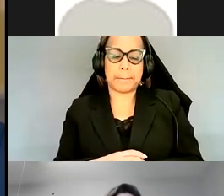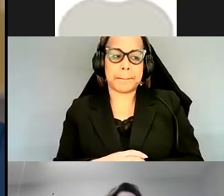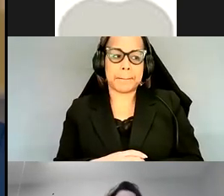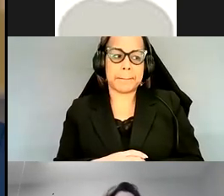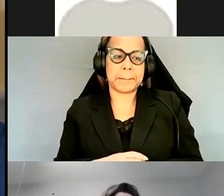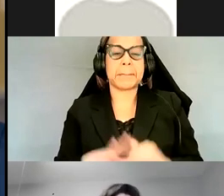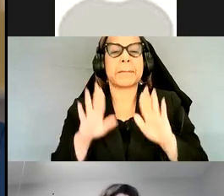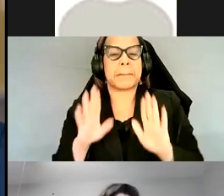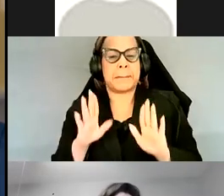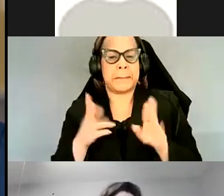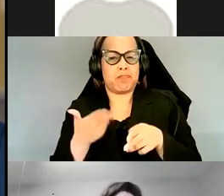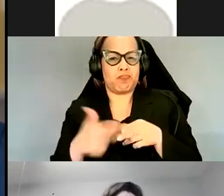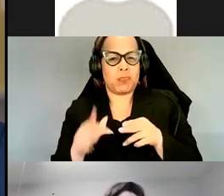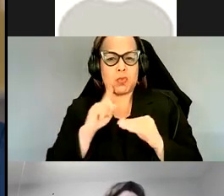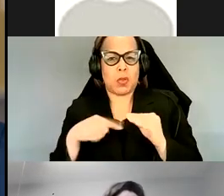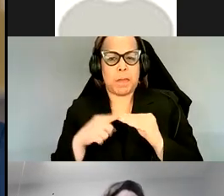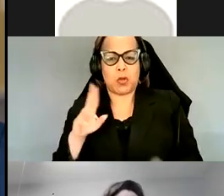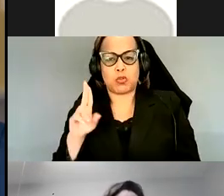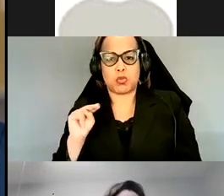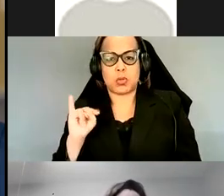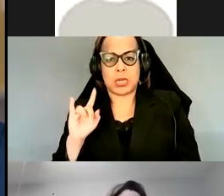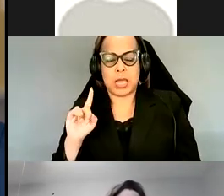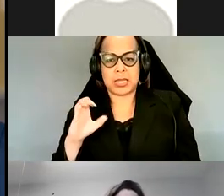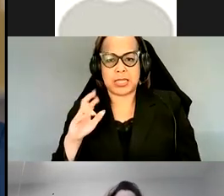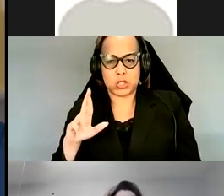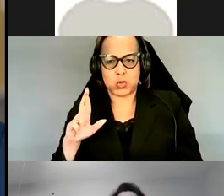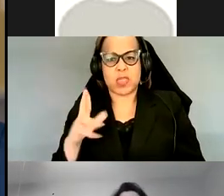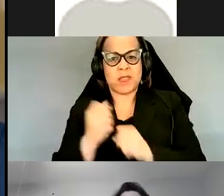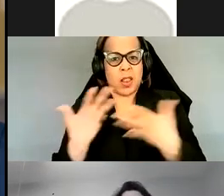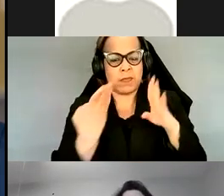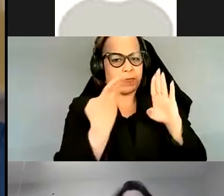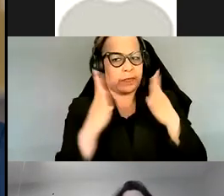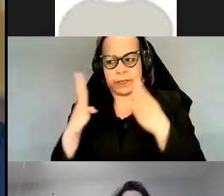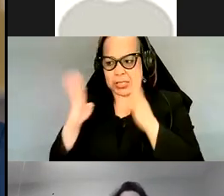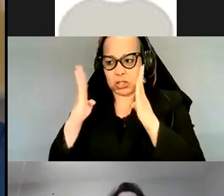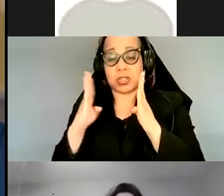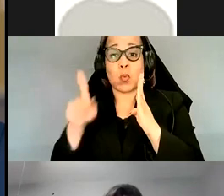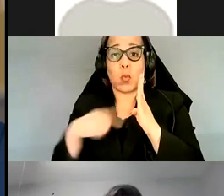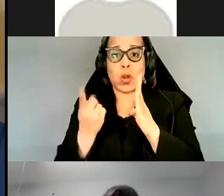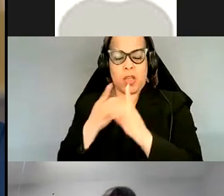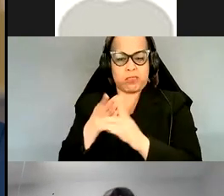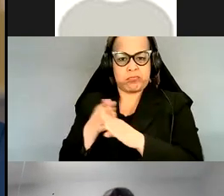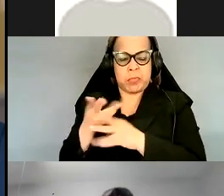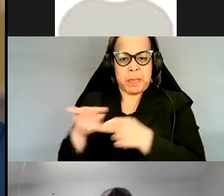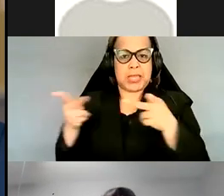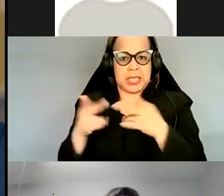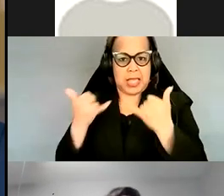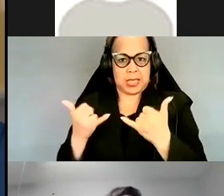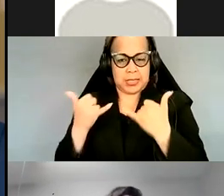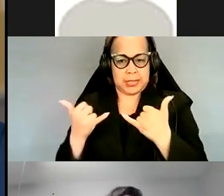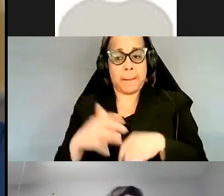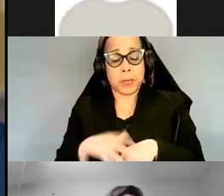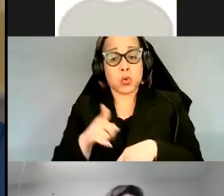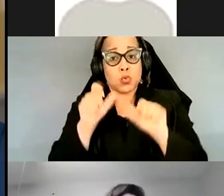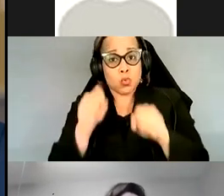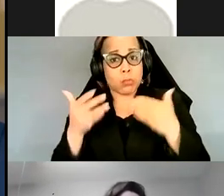Let me talk just for a second about United Center because it has received a lot of attention and it is one of our primary places at this point in time where you